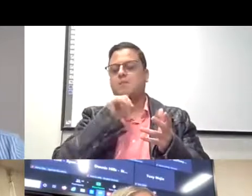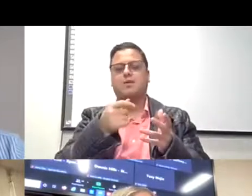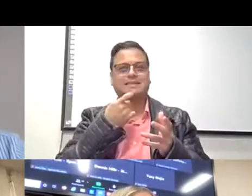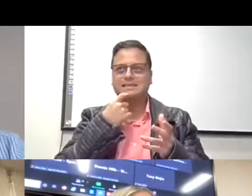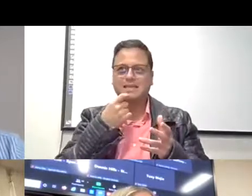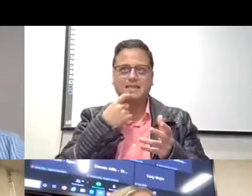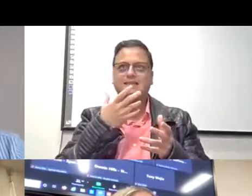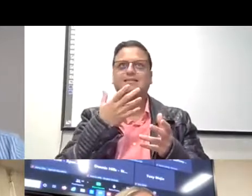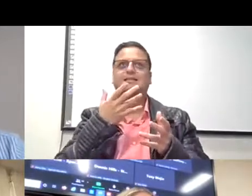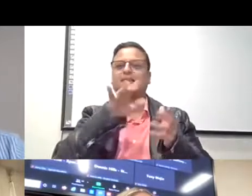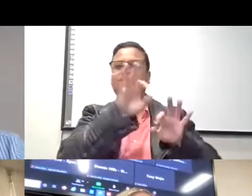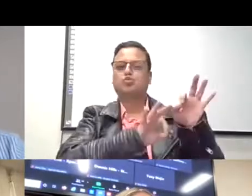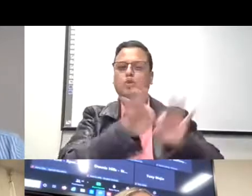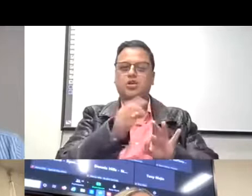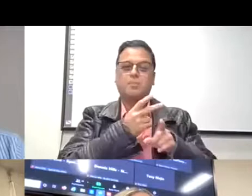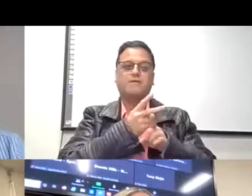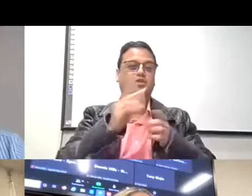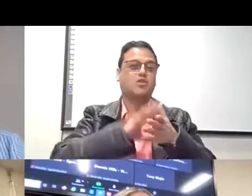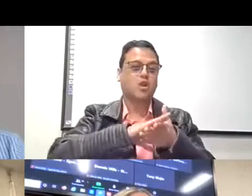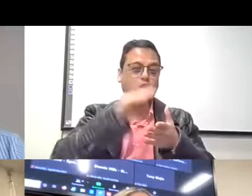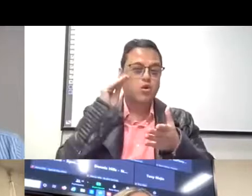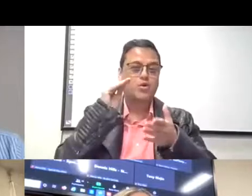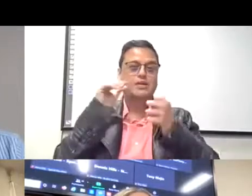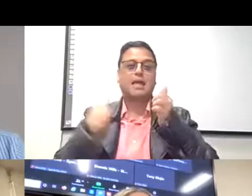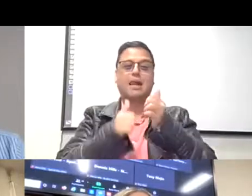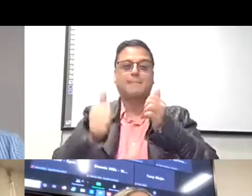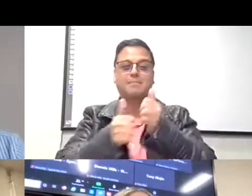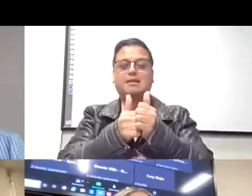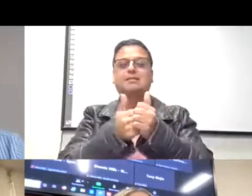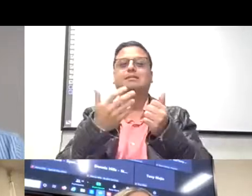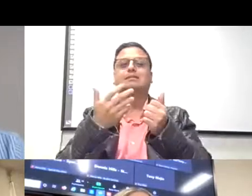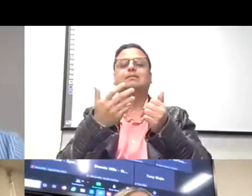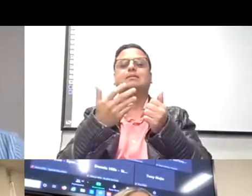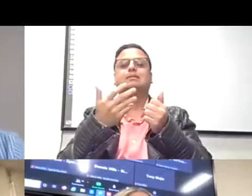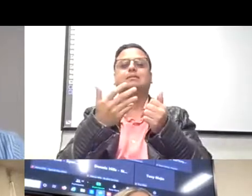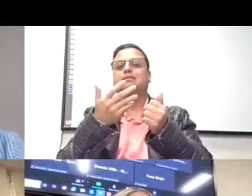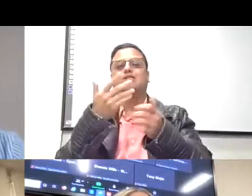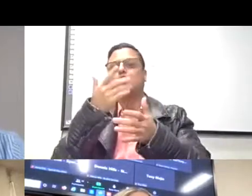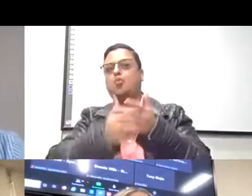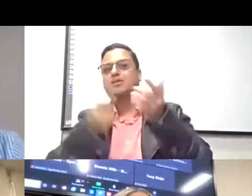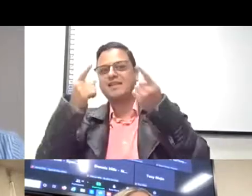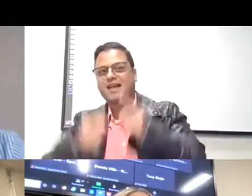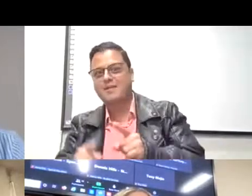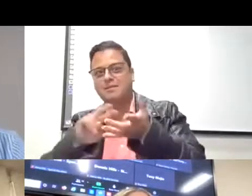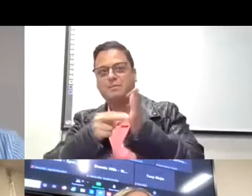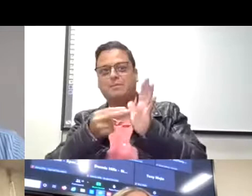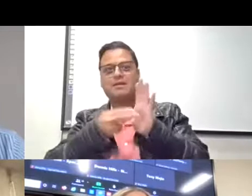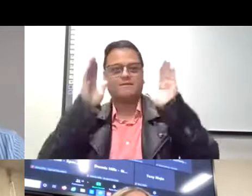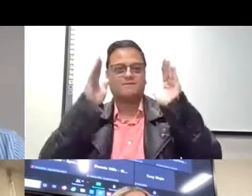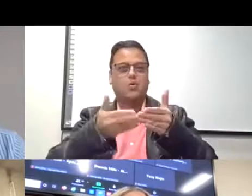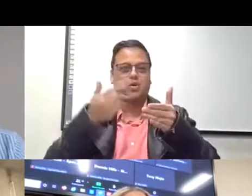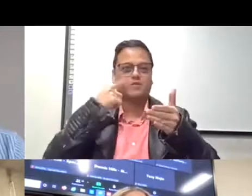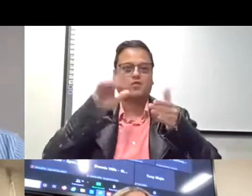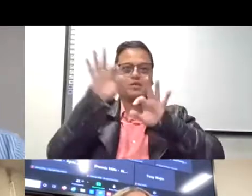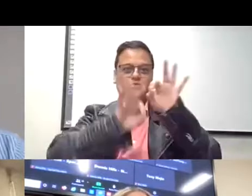of instructional, professional learning sort of updates. So just what's happening in terms of focus for instruction,